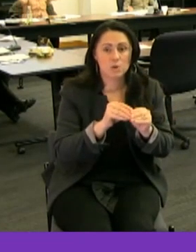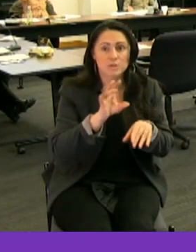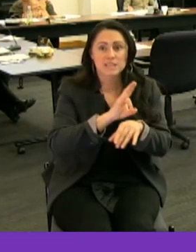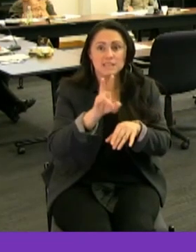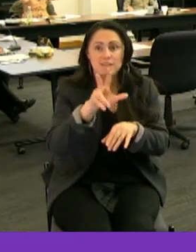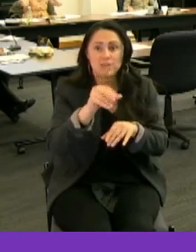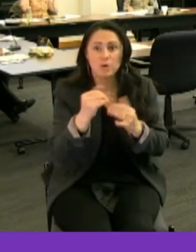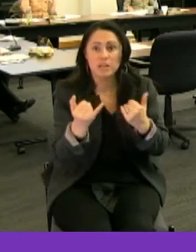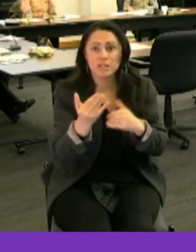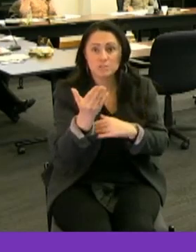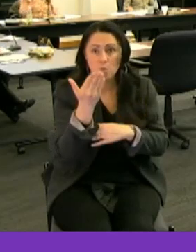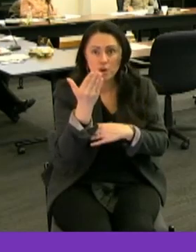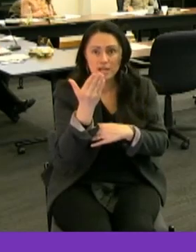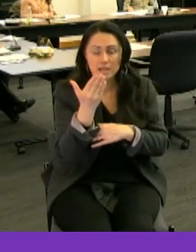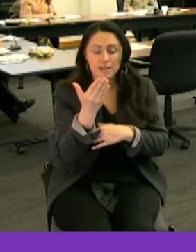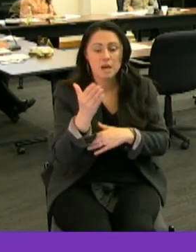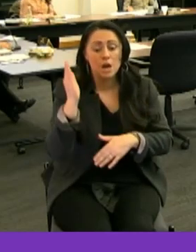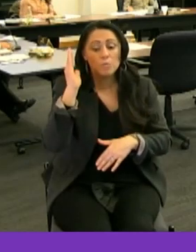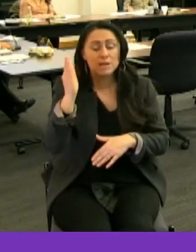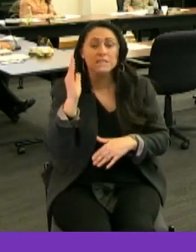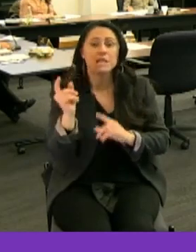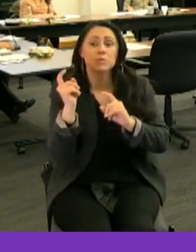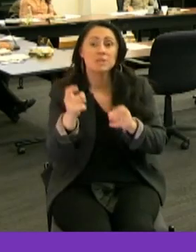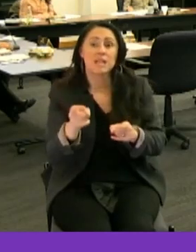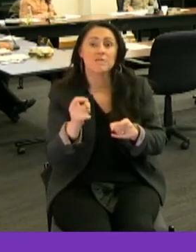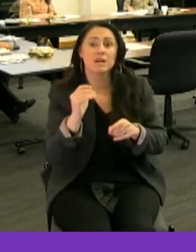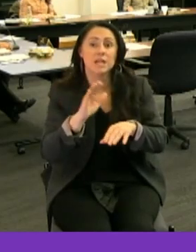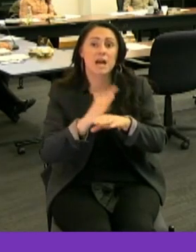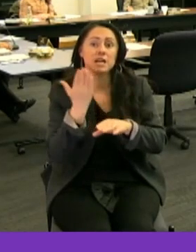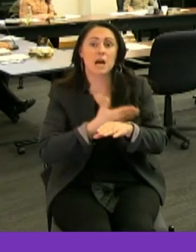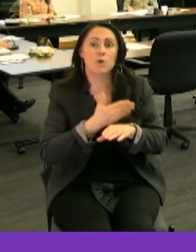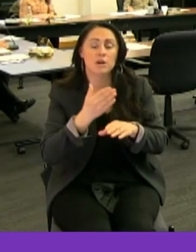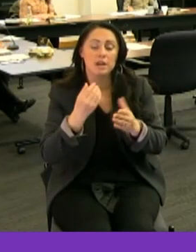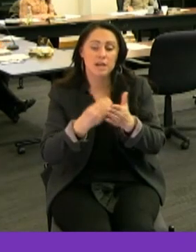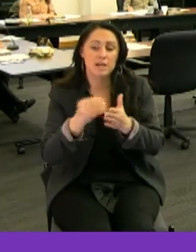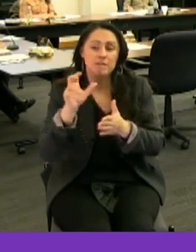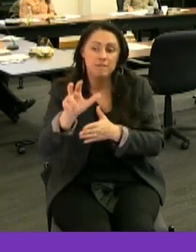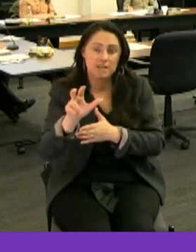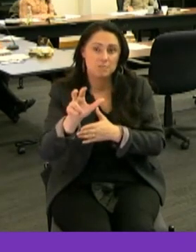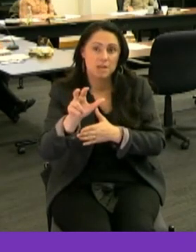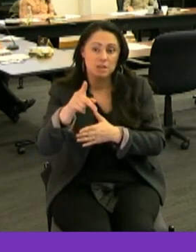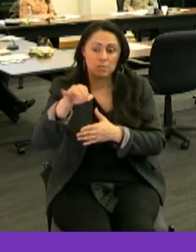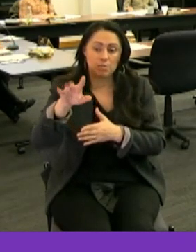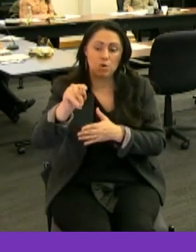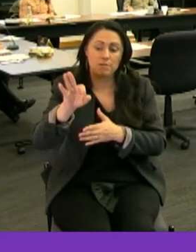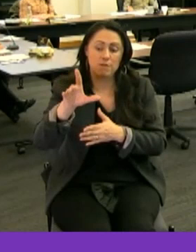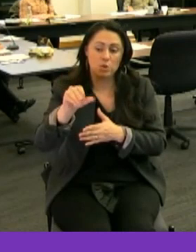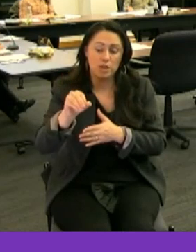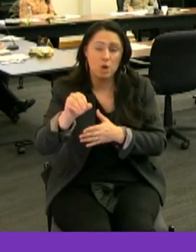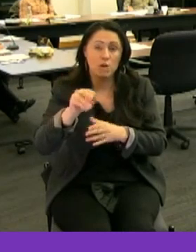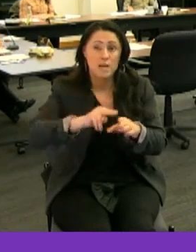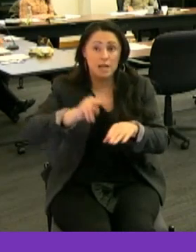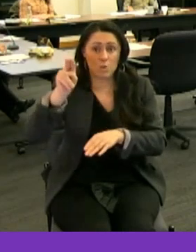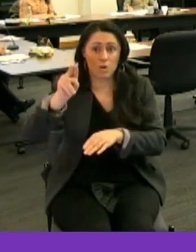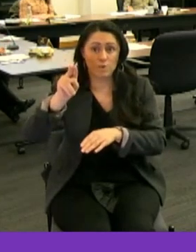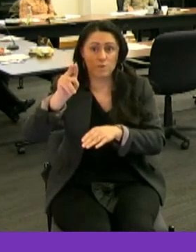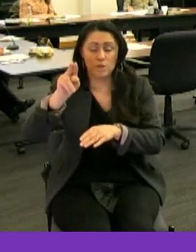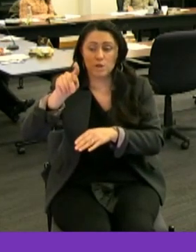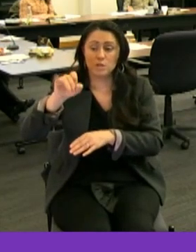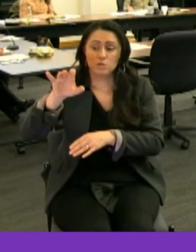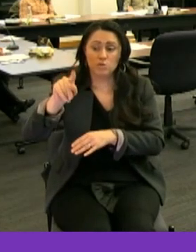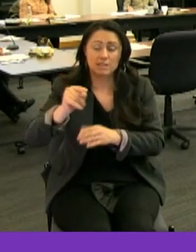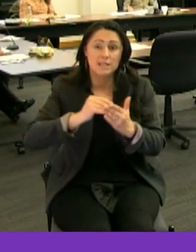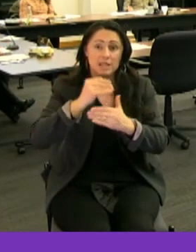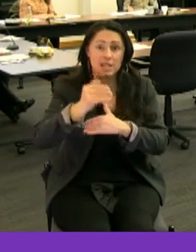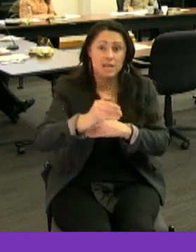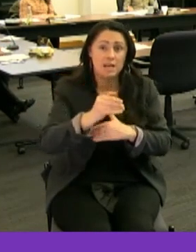7:30 this morning, and a presentation was given on our investment portfolio at Northern Trust. The next foundation board meeting will